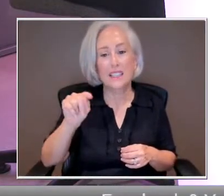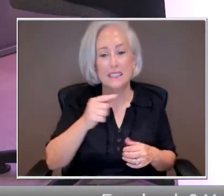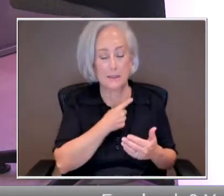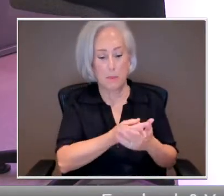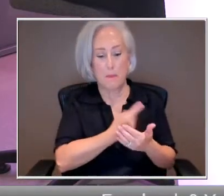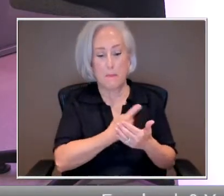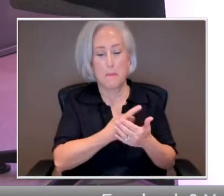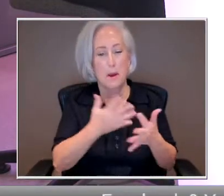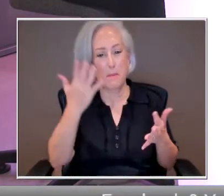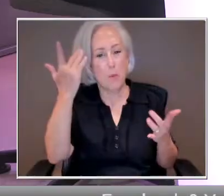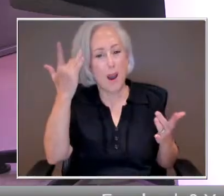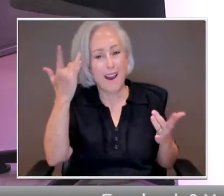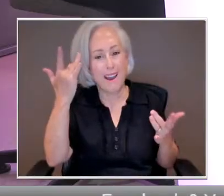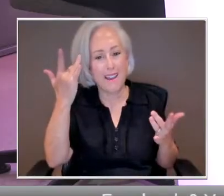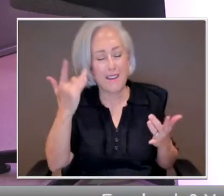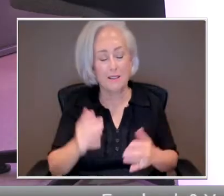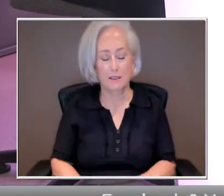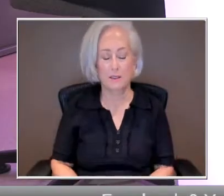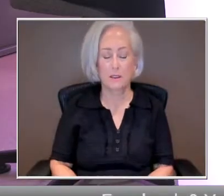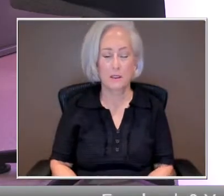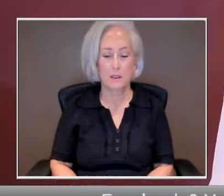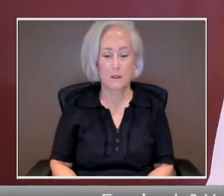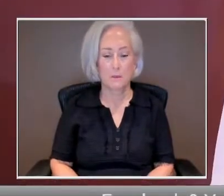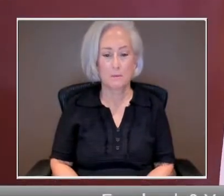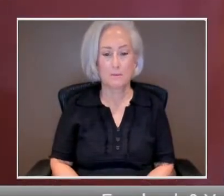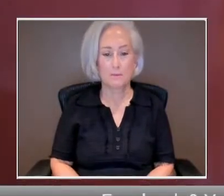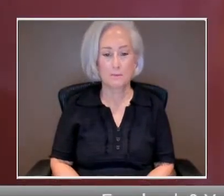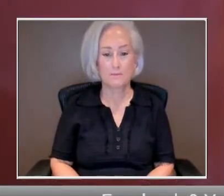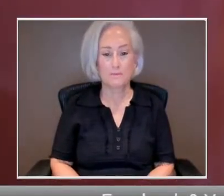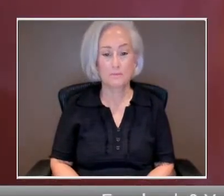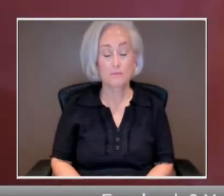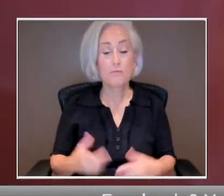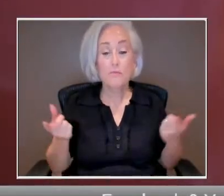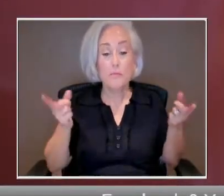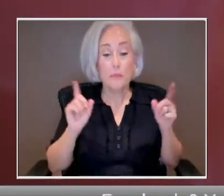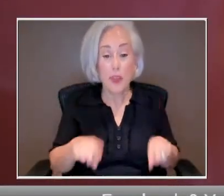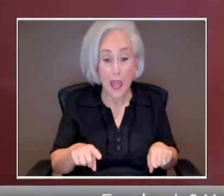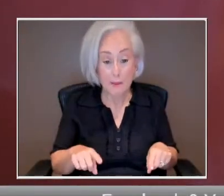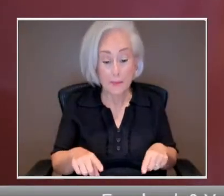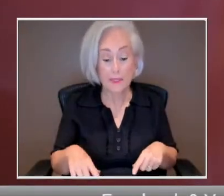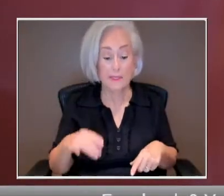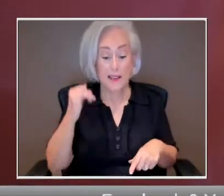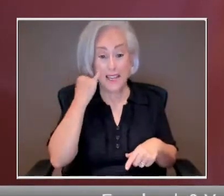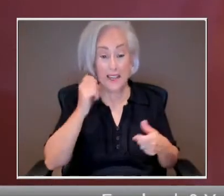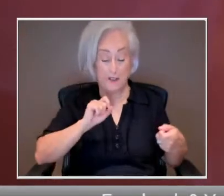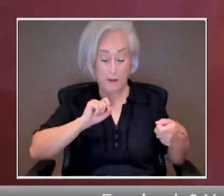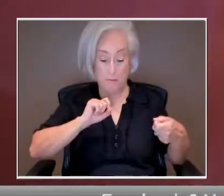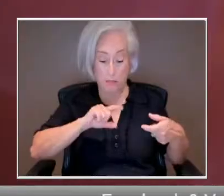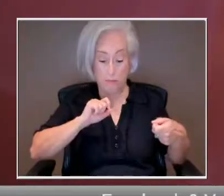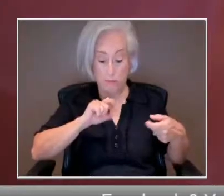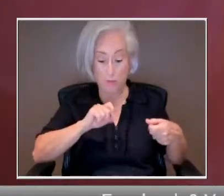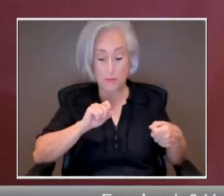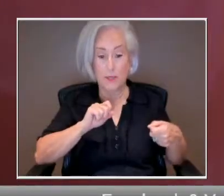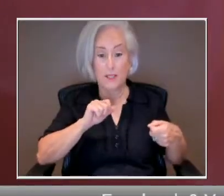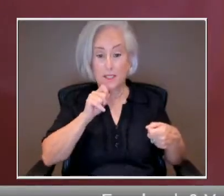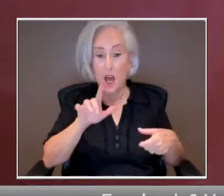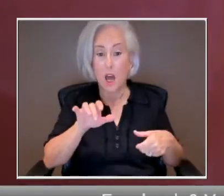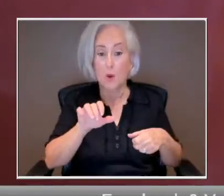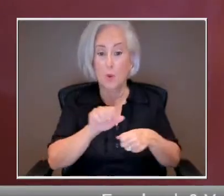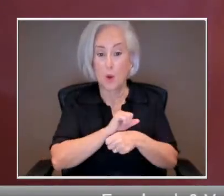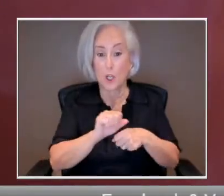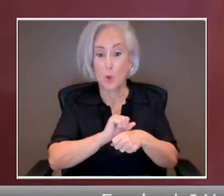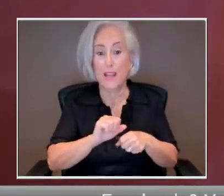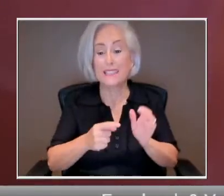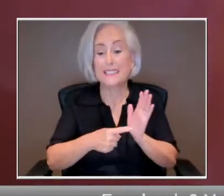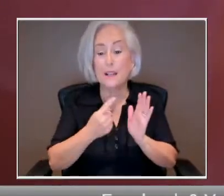fast? So what happens is when you have a short circuit, it's almost sometimes beating twice, so it goes